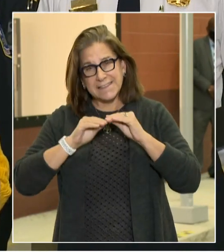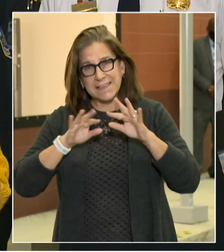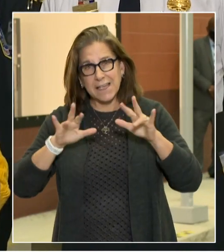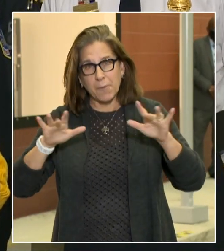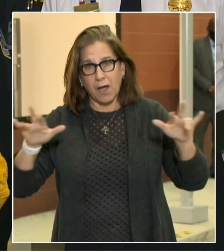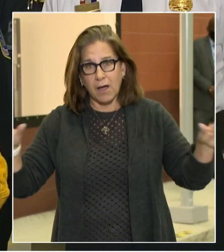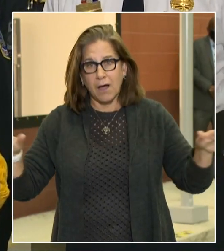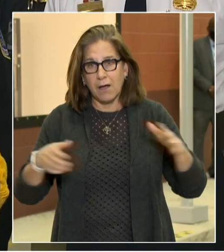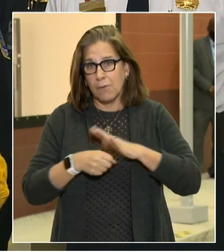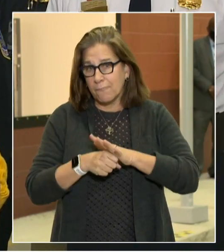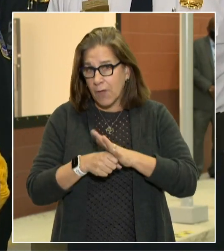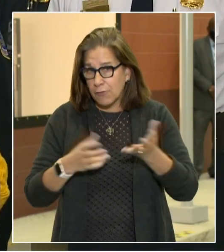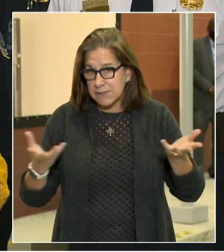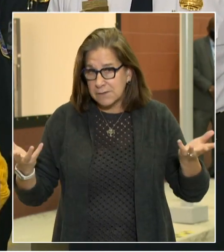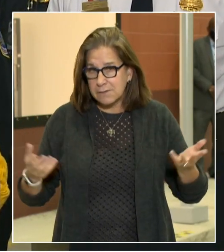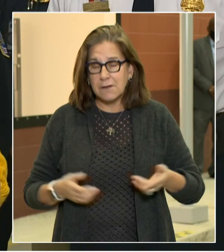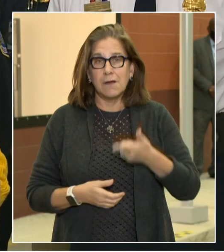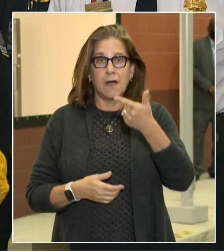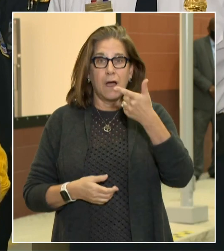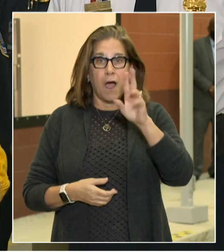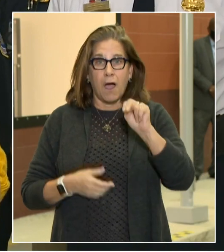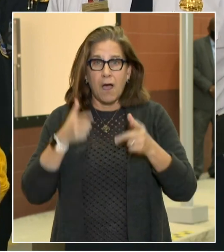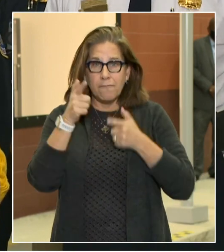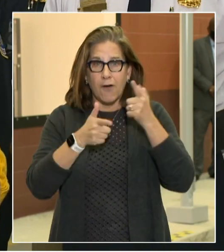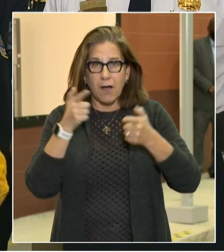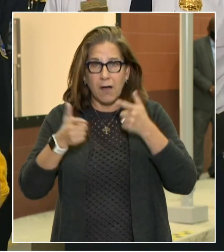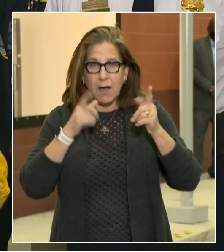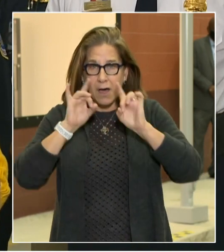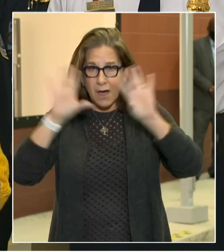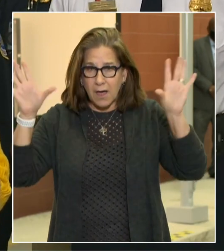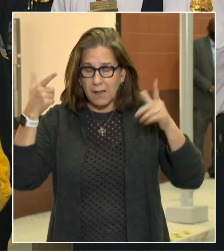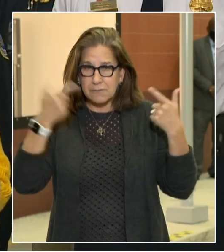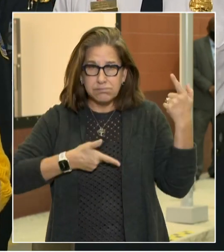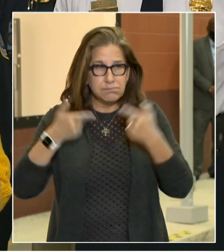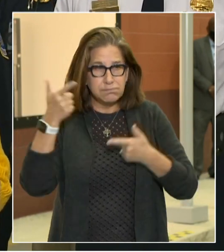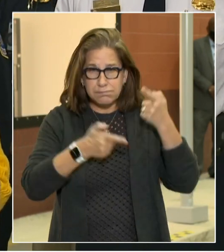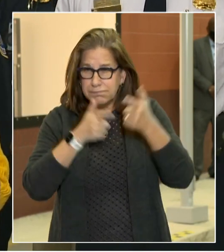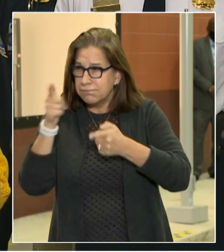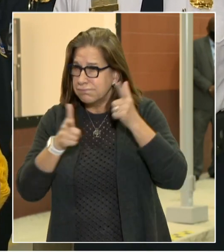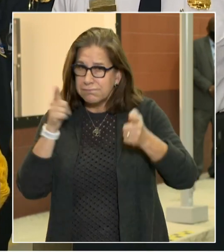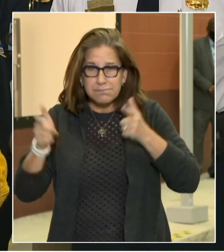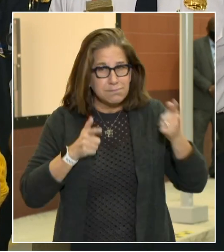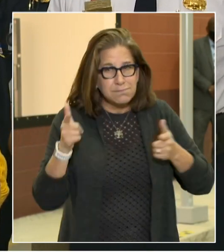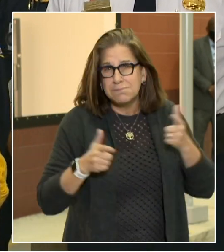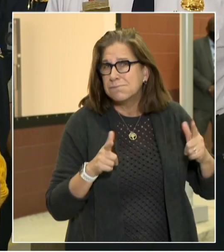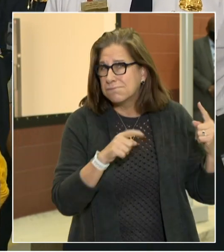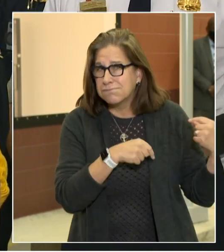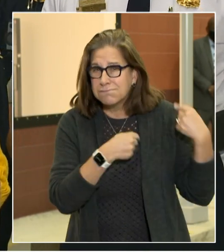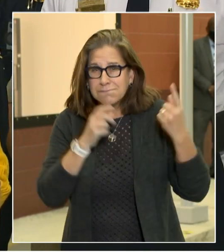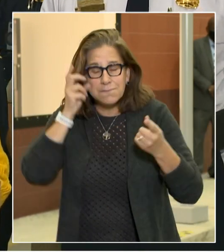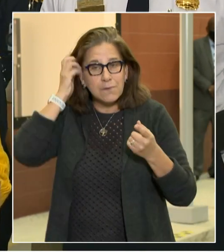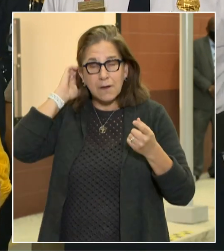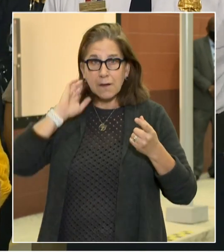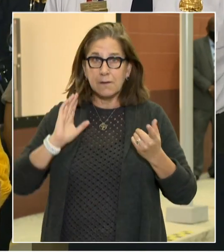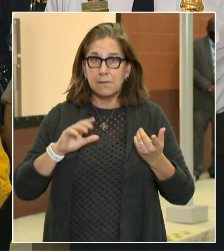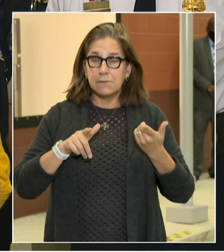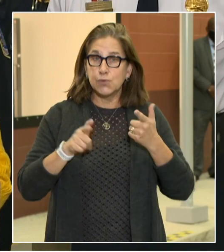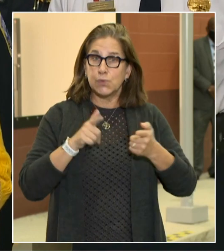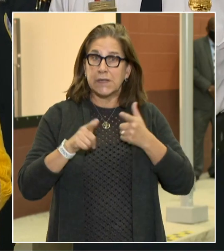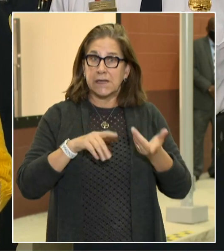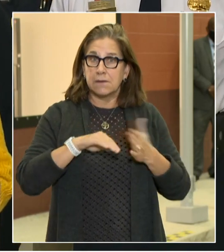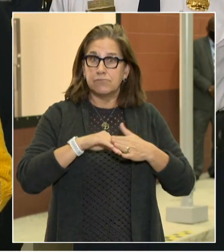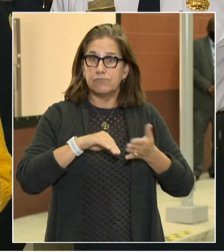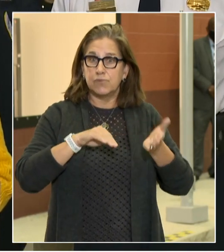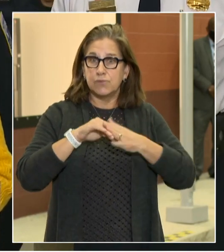gun violence in cities like ours that cities are experiencing nationwide. We